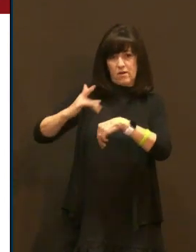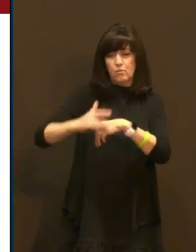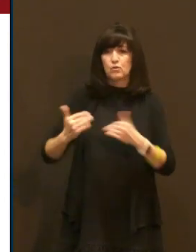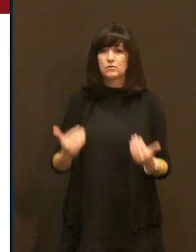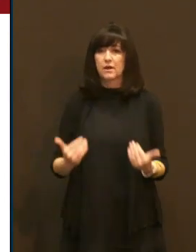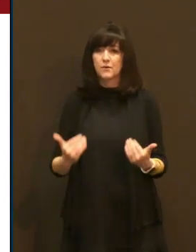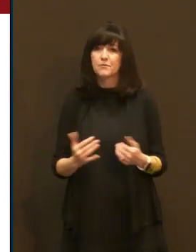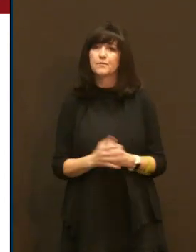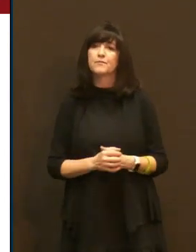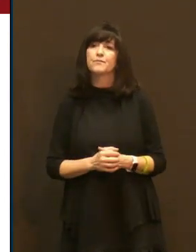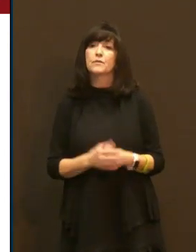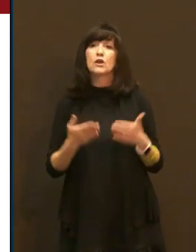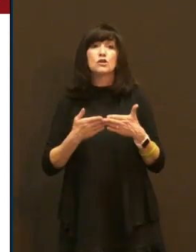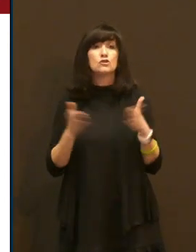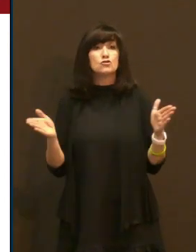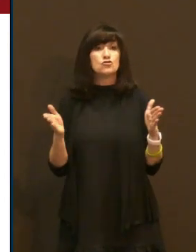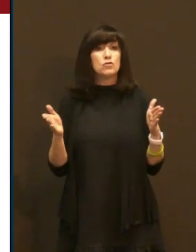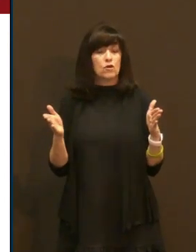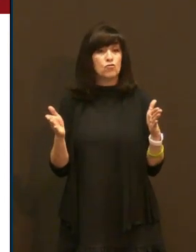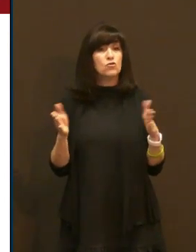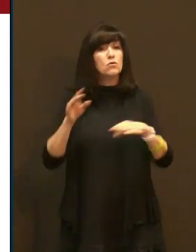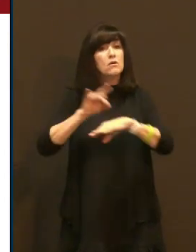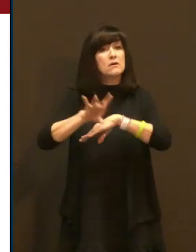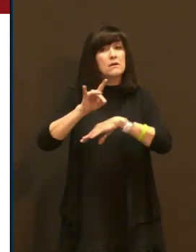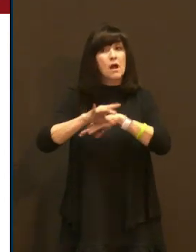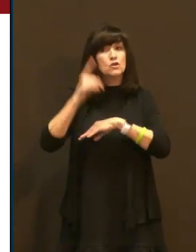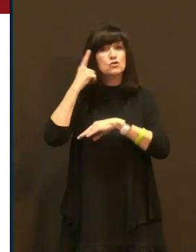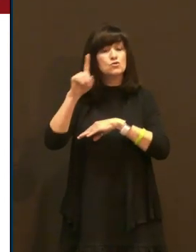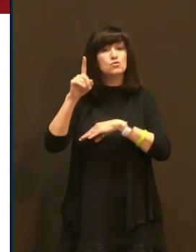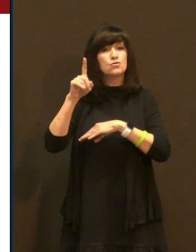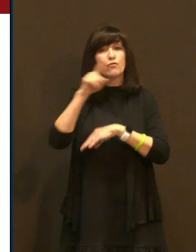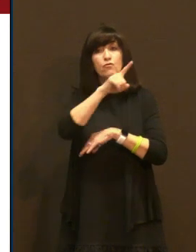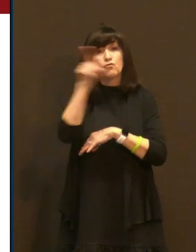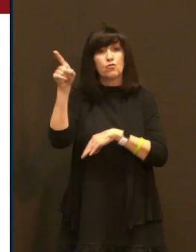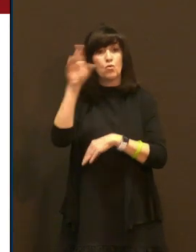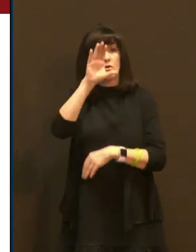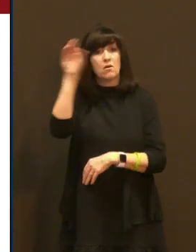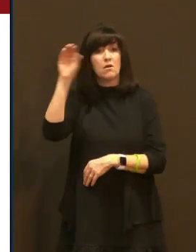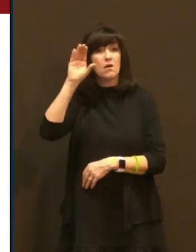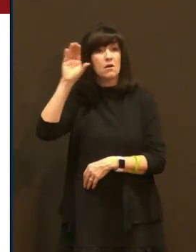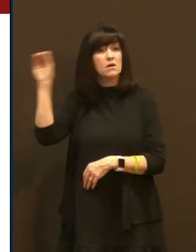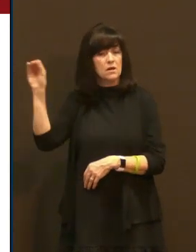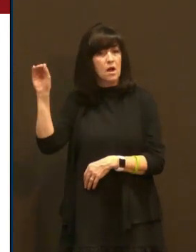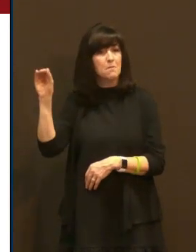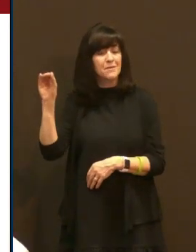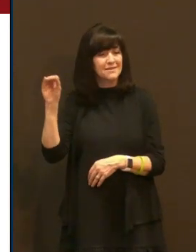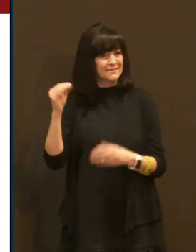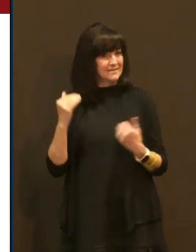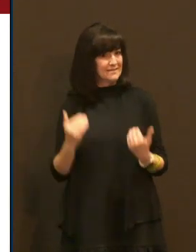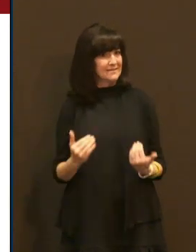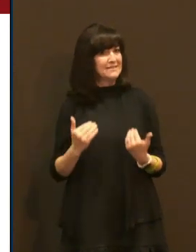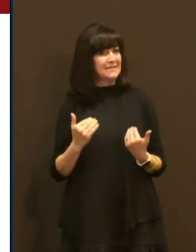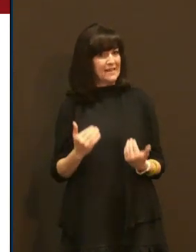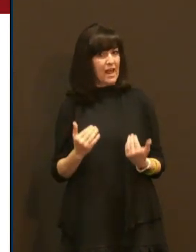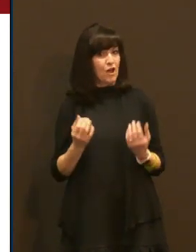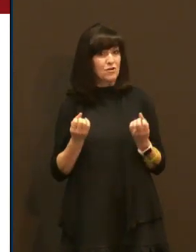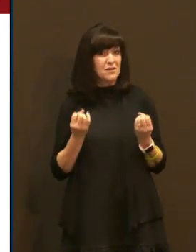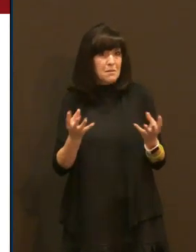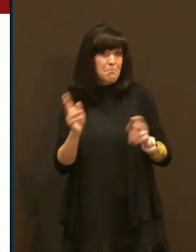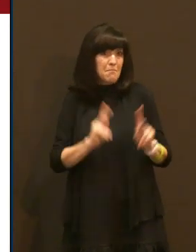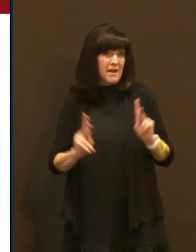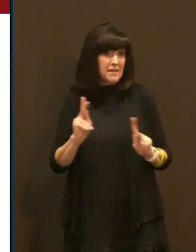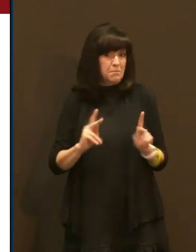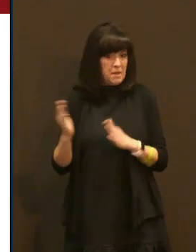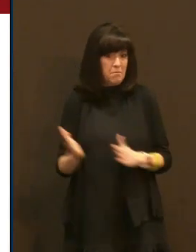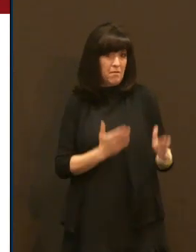General guidance for employers that we absolutely want to emphasize, and especially since now many people are going to be going